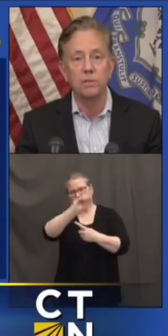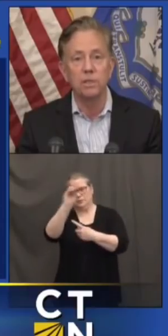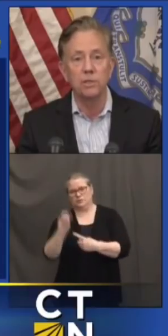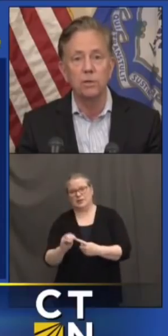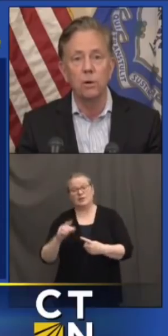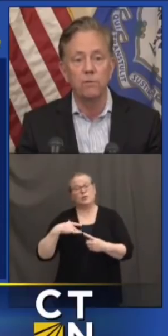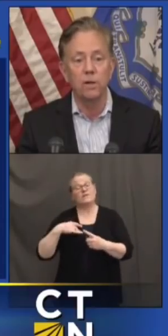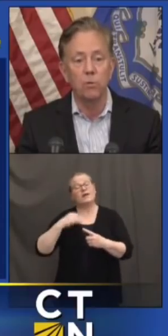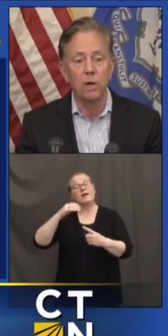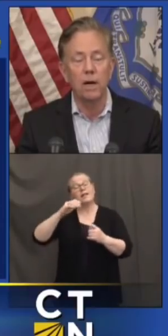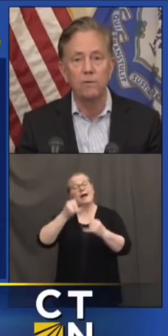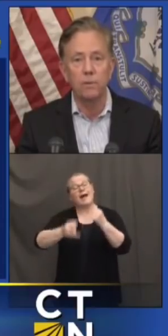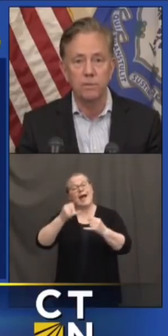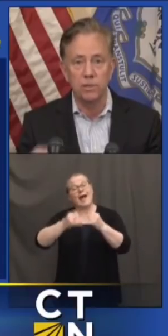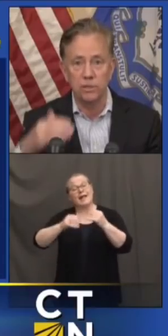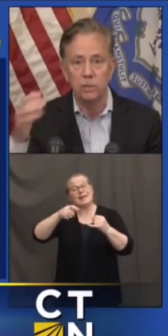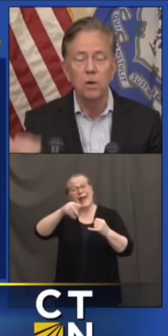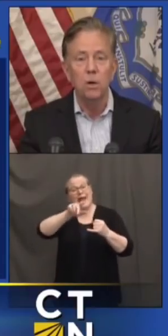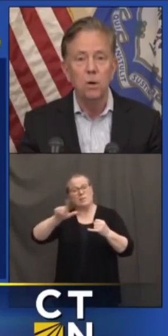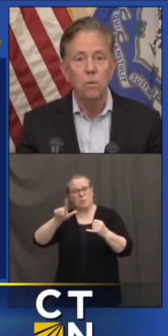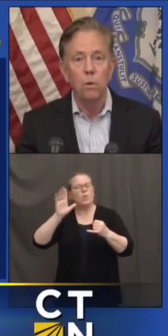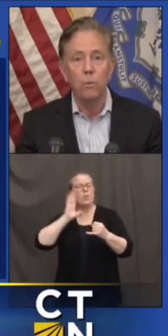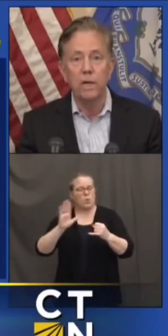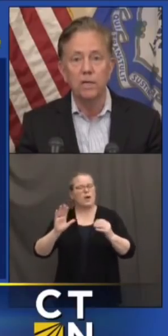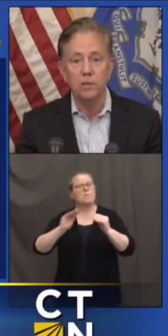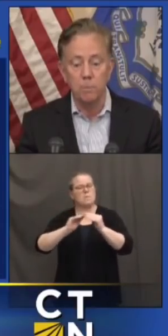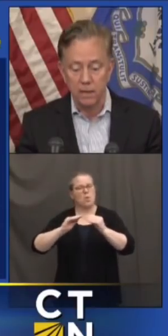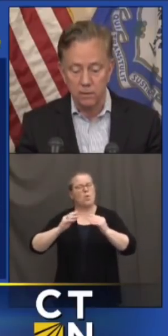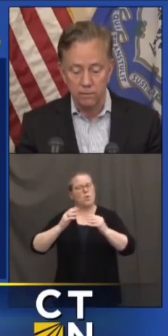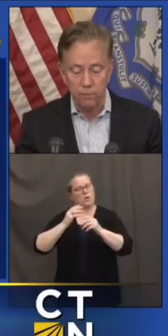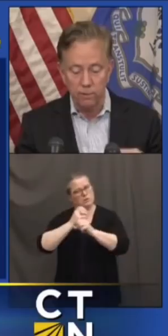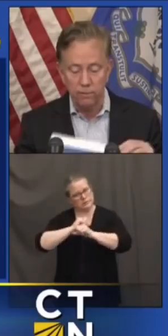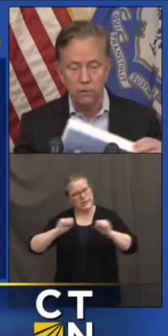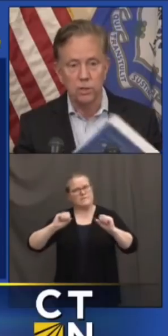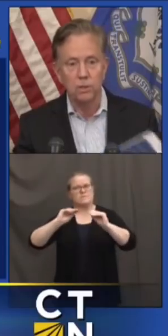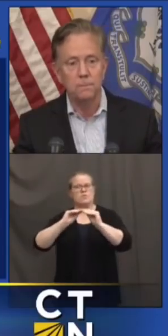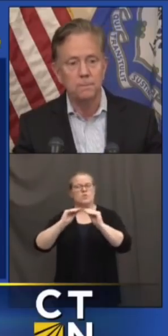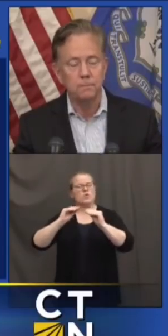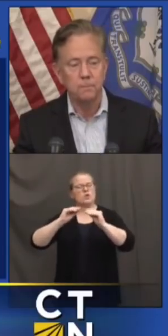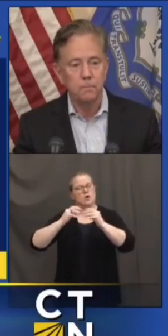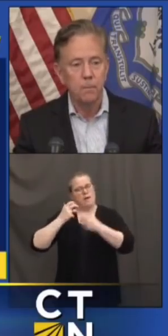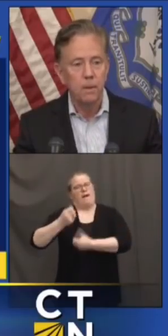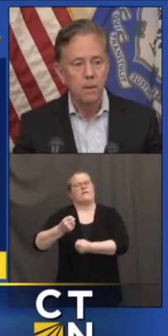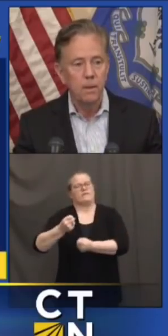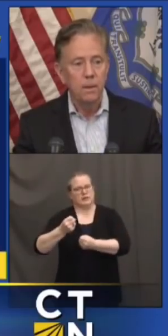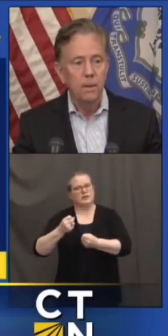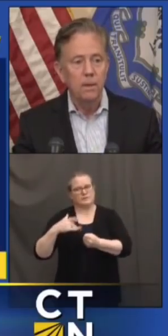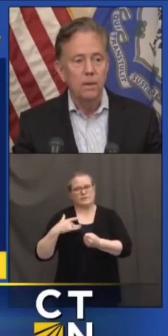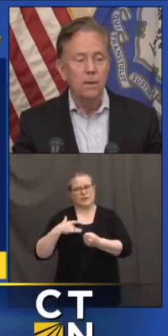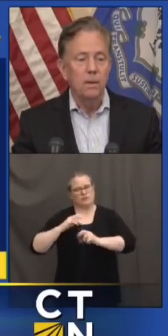different position and hopefully a more confident position what we can expect for the future.